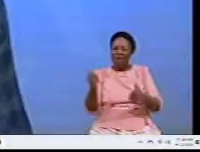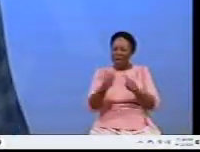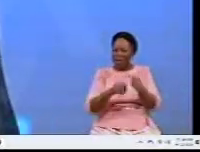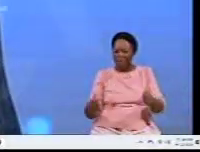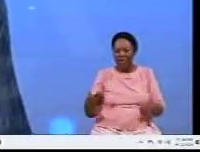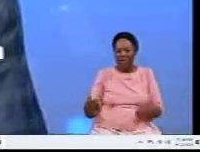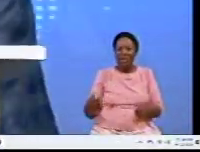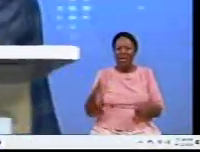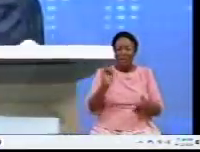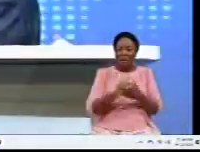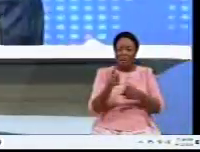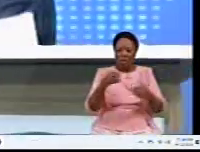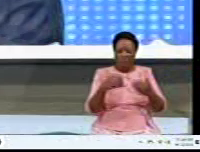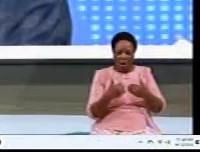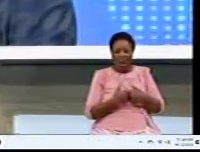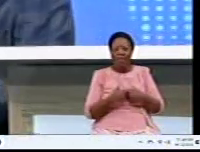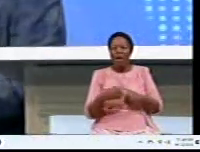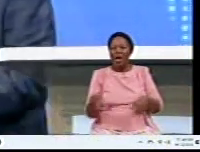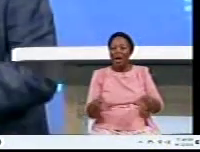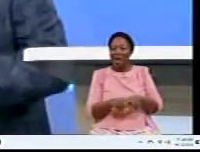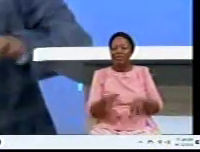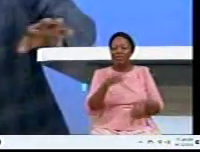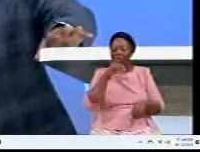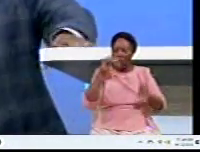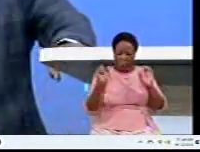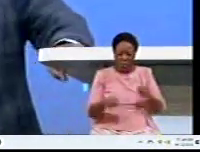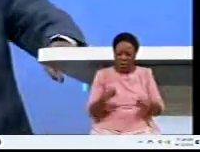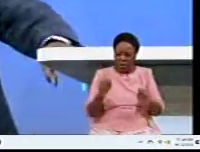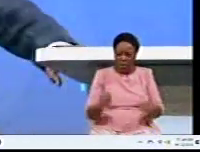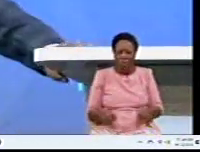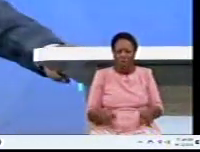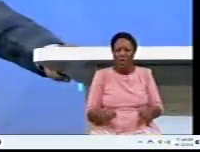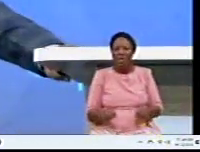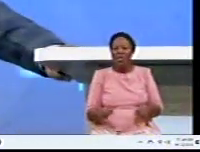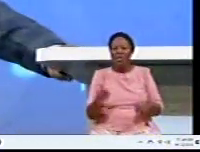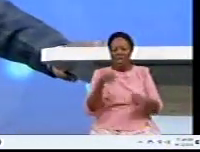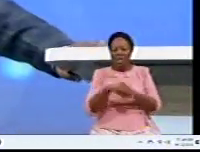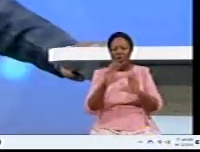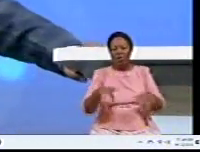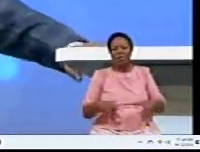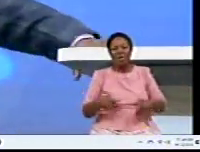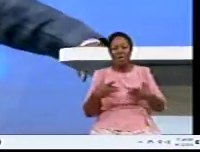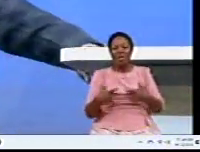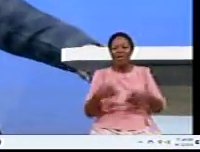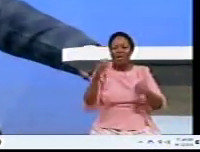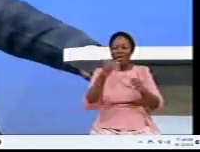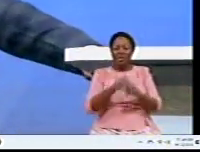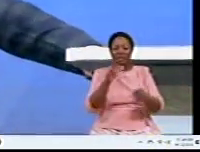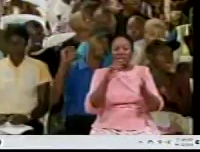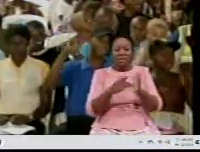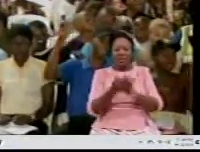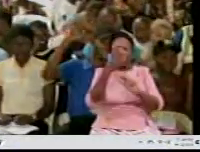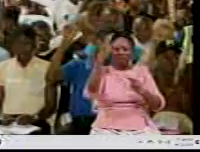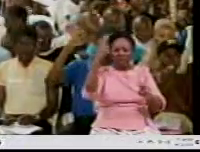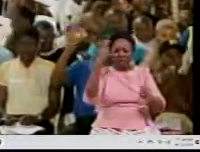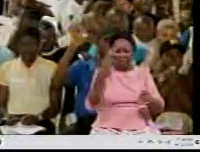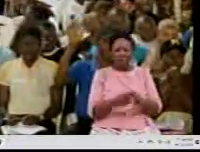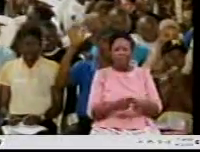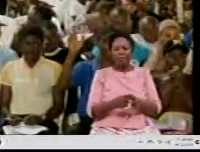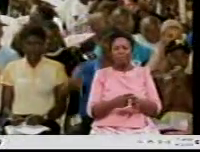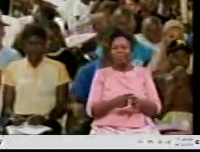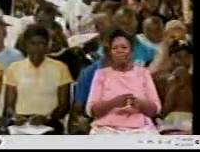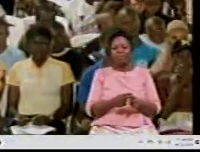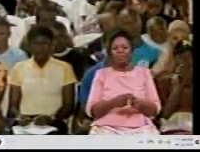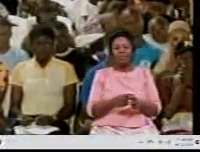you have as an impossibility in your life in Jesus' name. Look